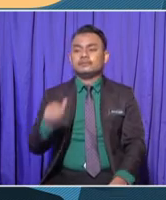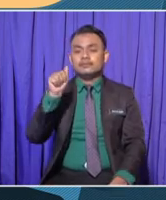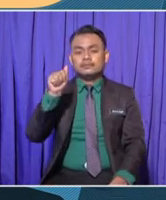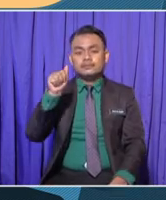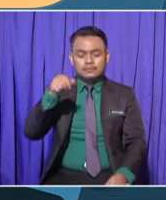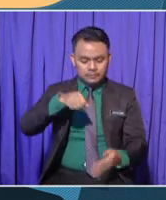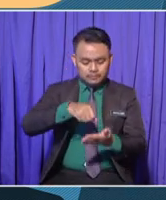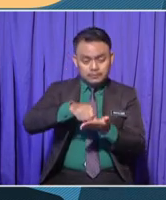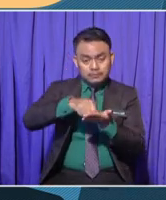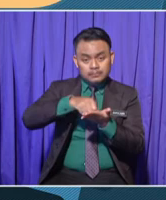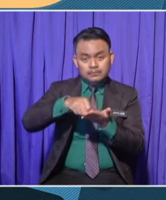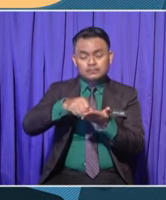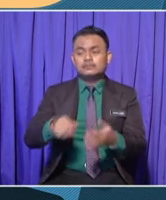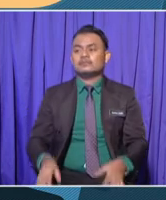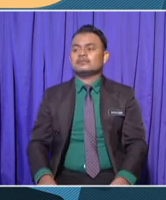Eraser,